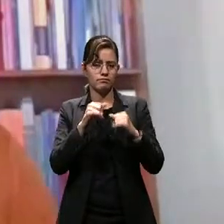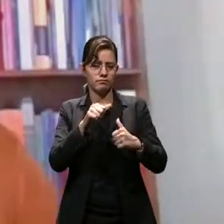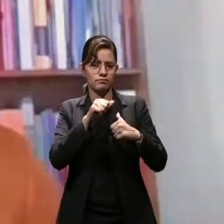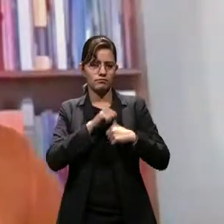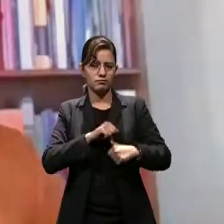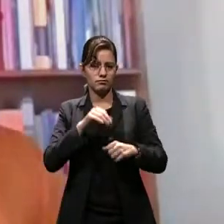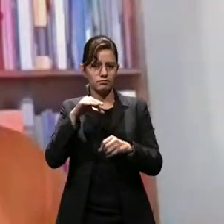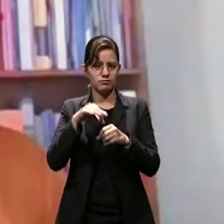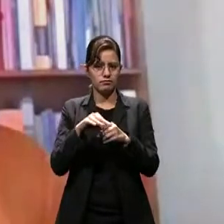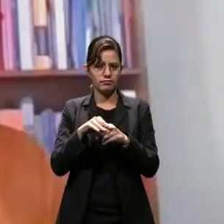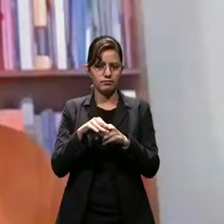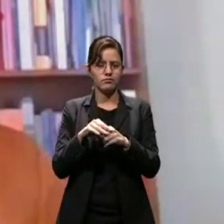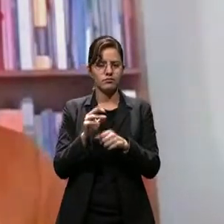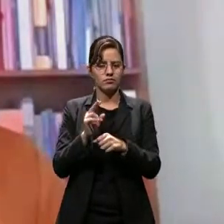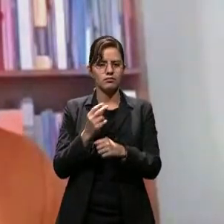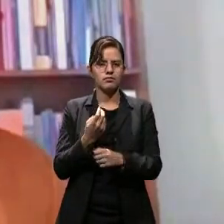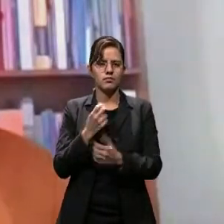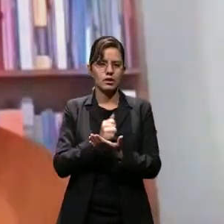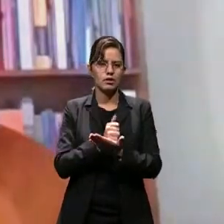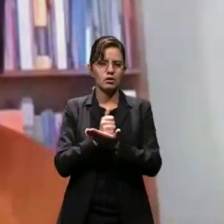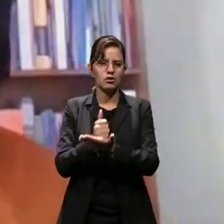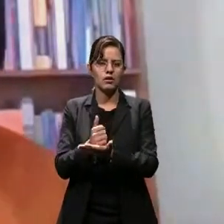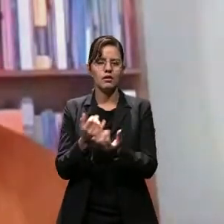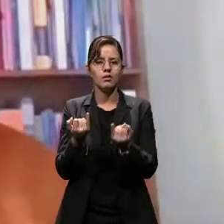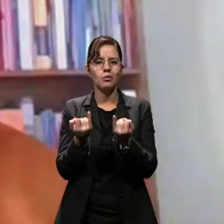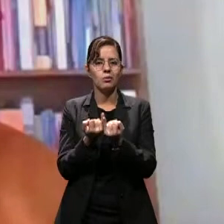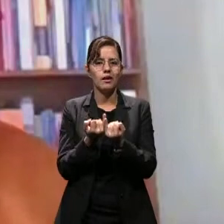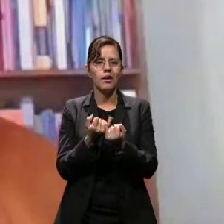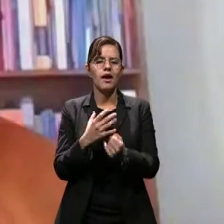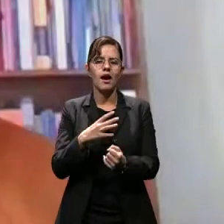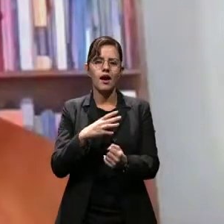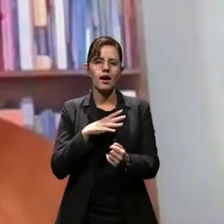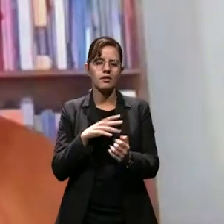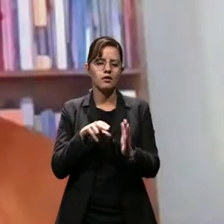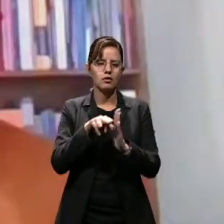the effective adoption of affirmative action